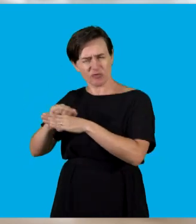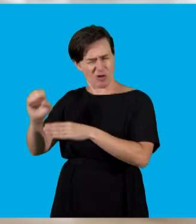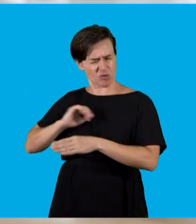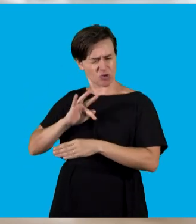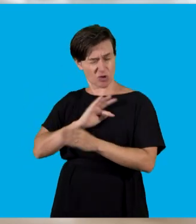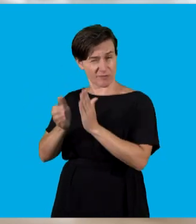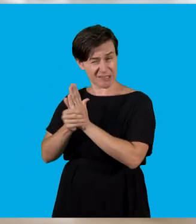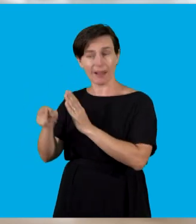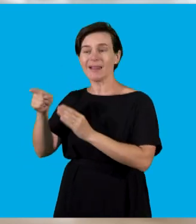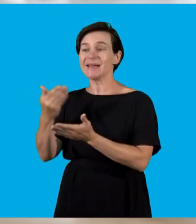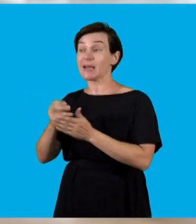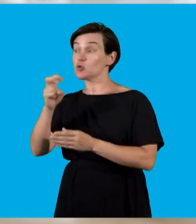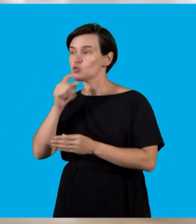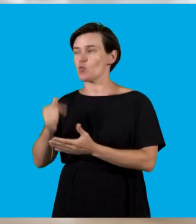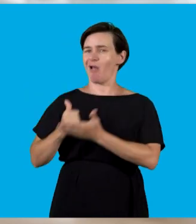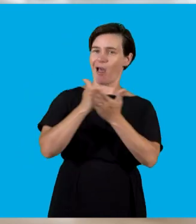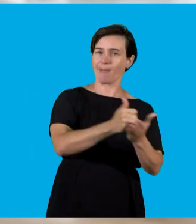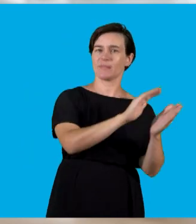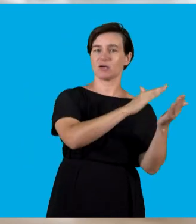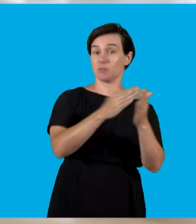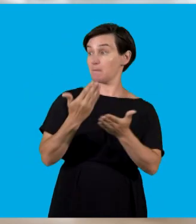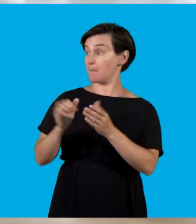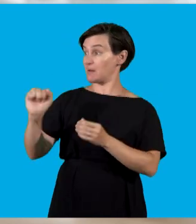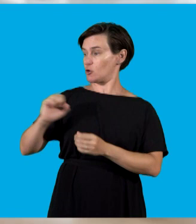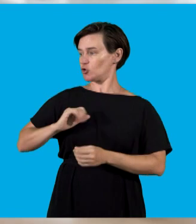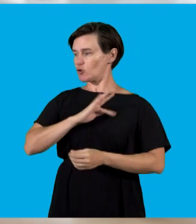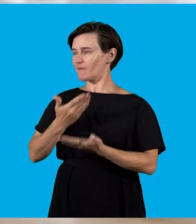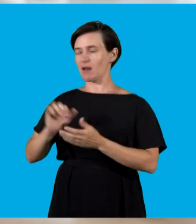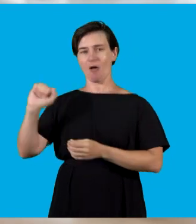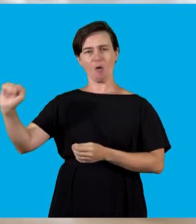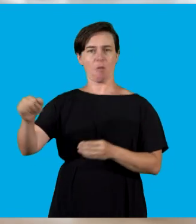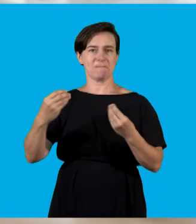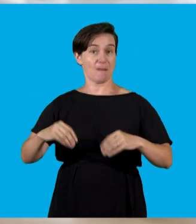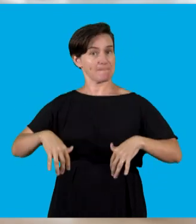then they can be able to go back to the community and start their own businesses.